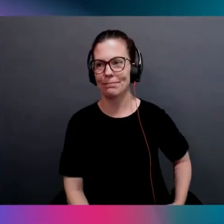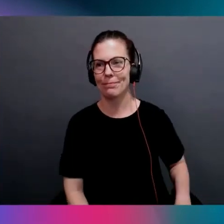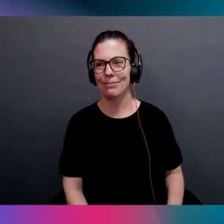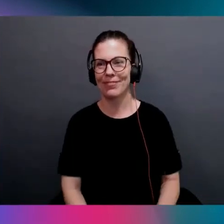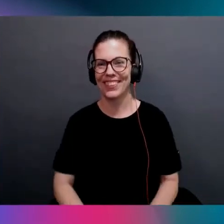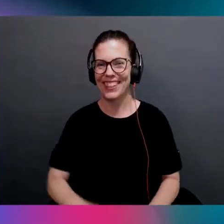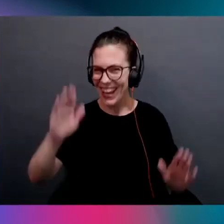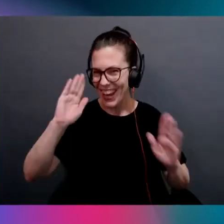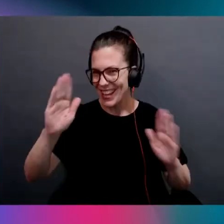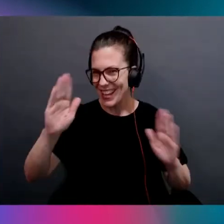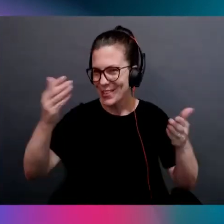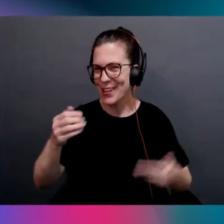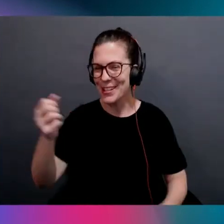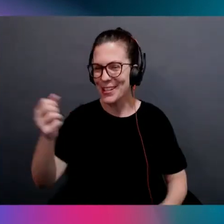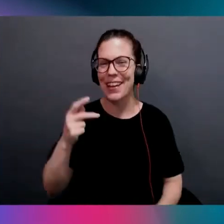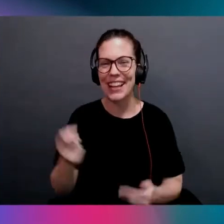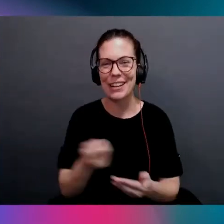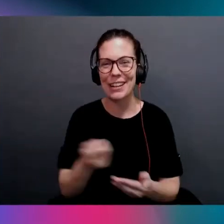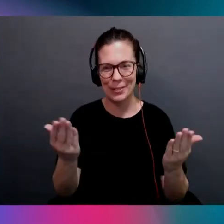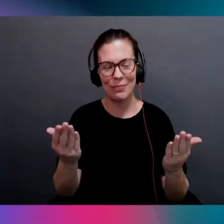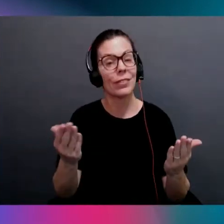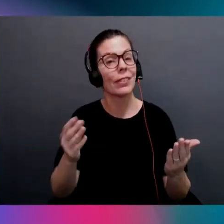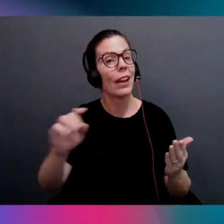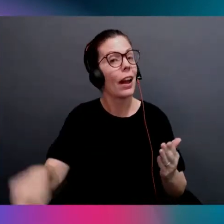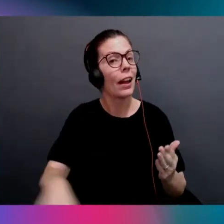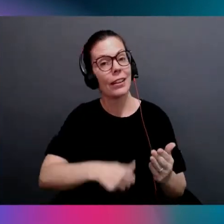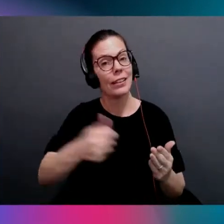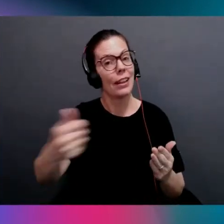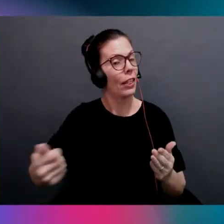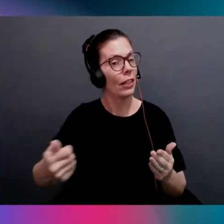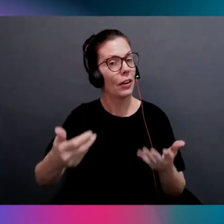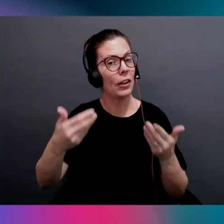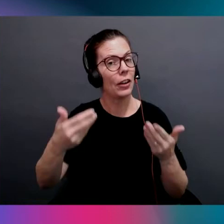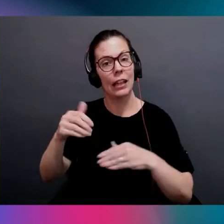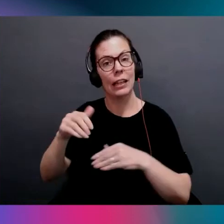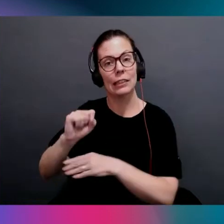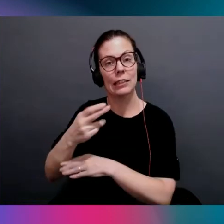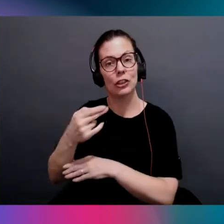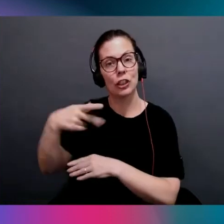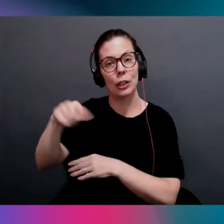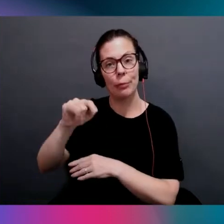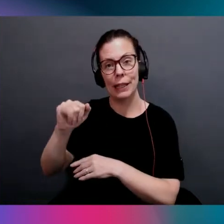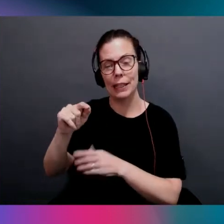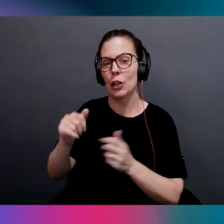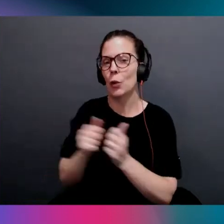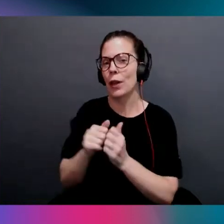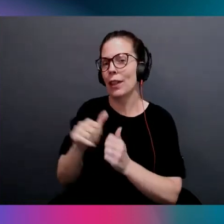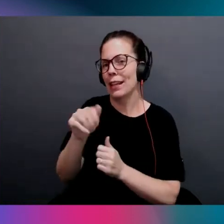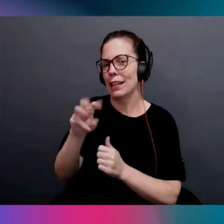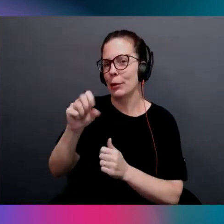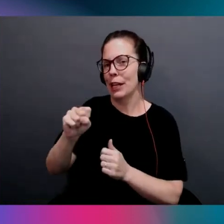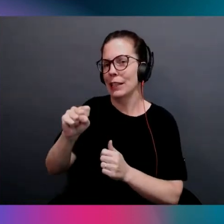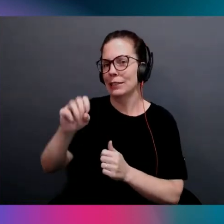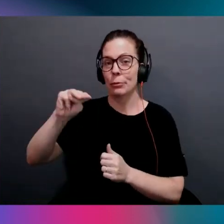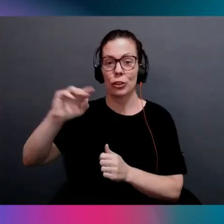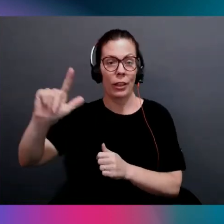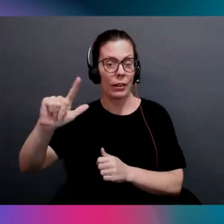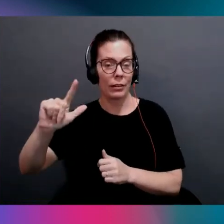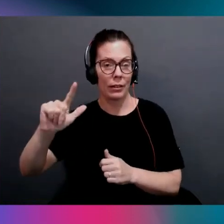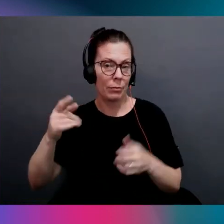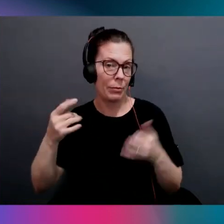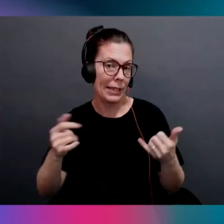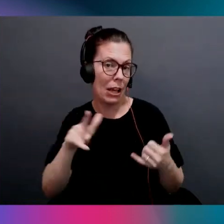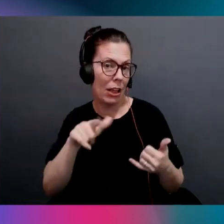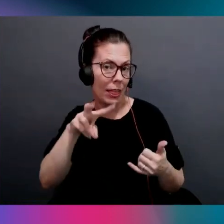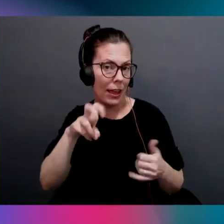Hey, welcome back, everyone. Another Let's Ship It with AWS Machine Learning, but this time we're live from